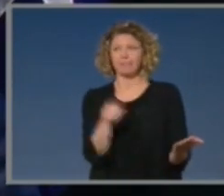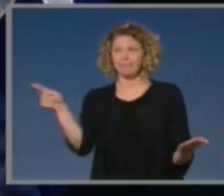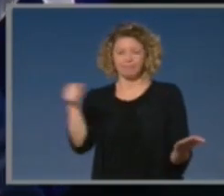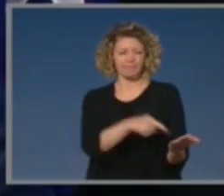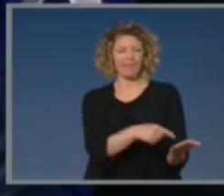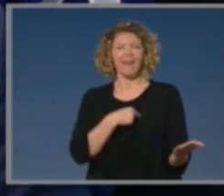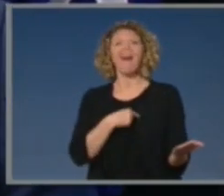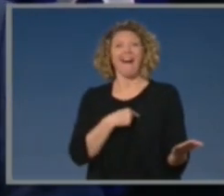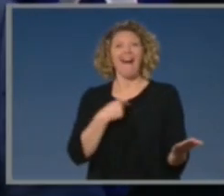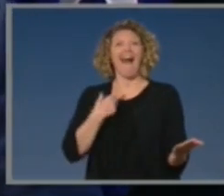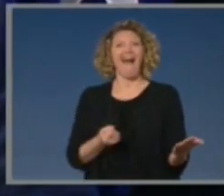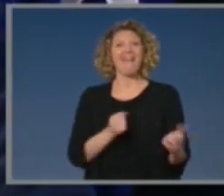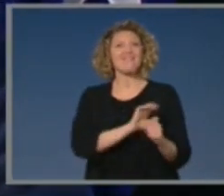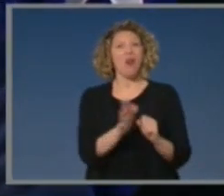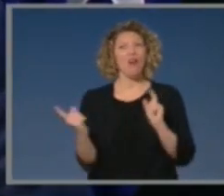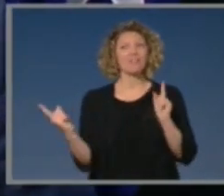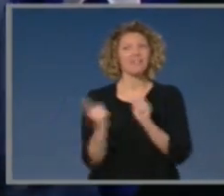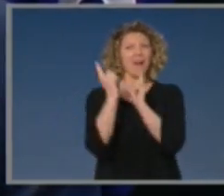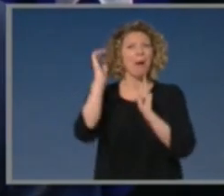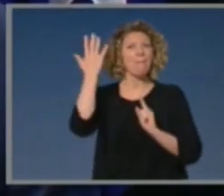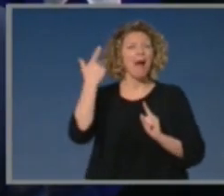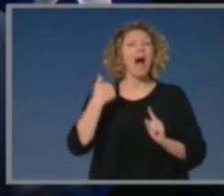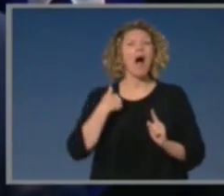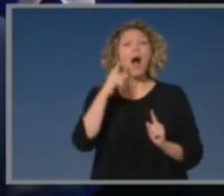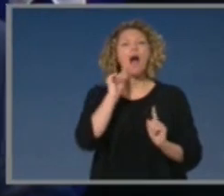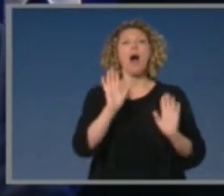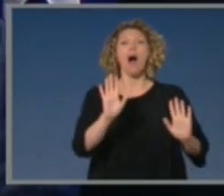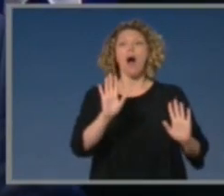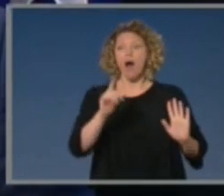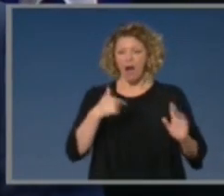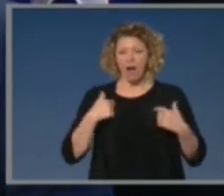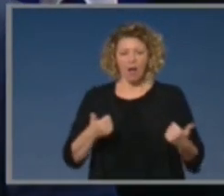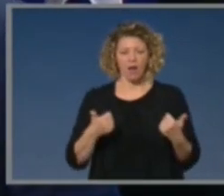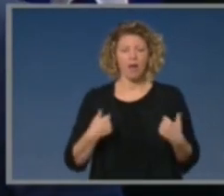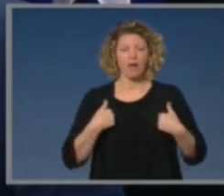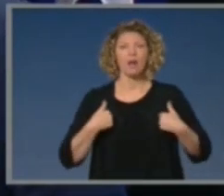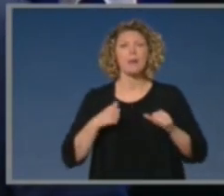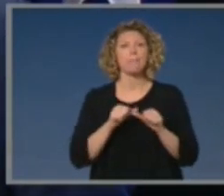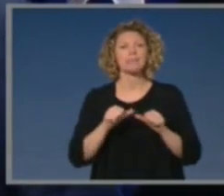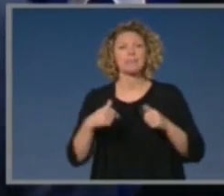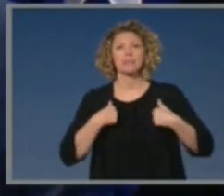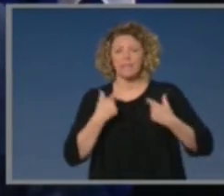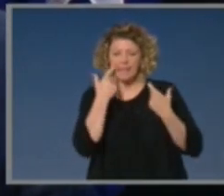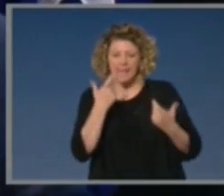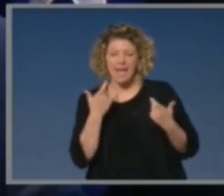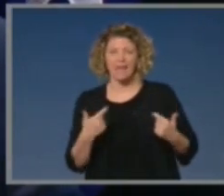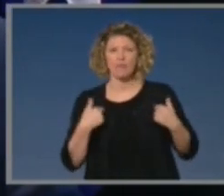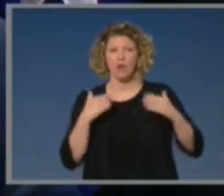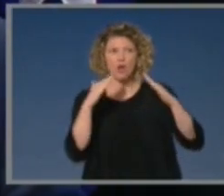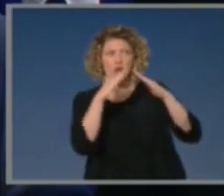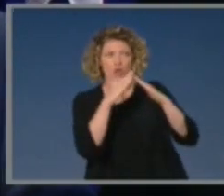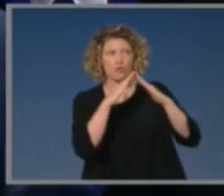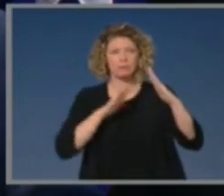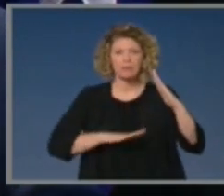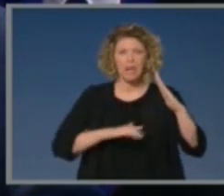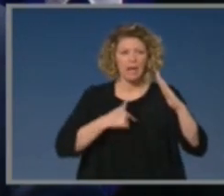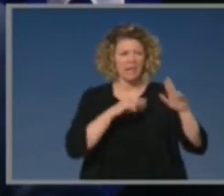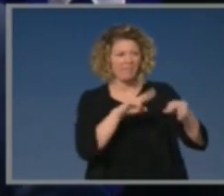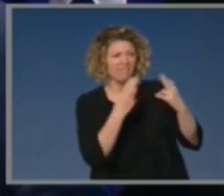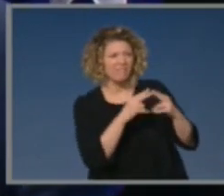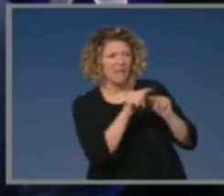then you can make decisions to ensure that you protect your other family members and those who are in your household and those who are around about